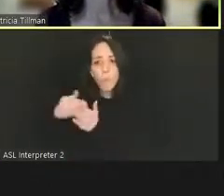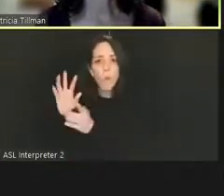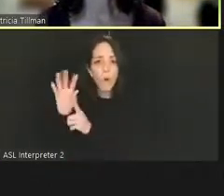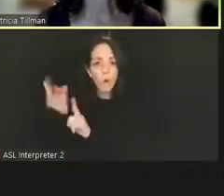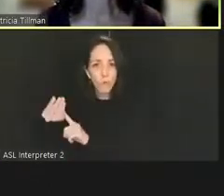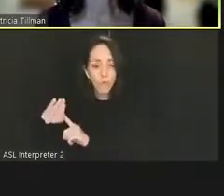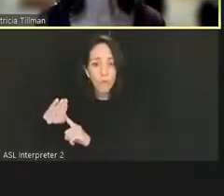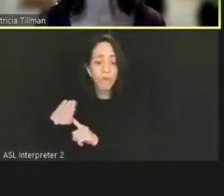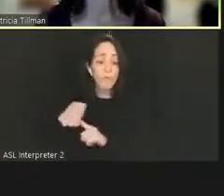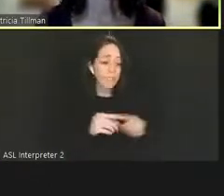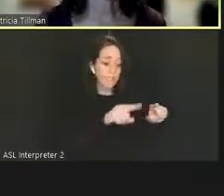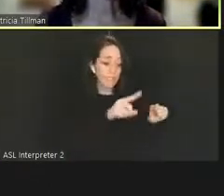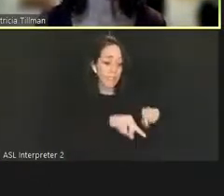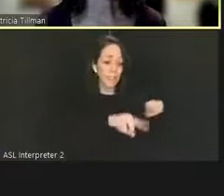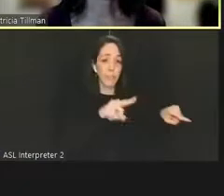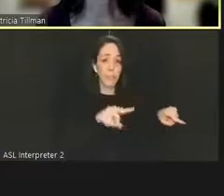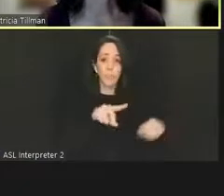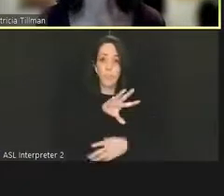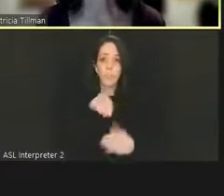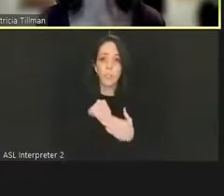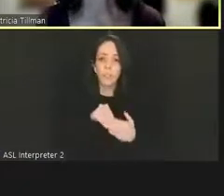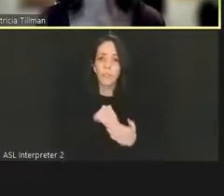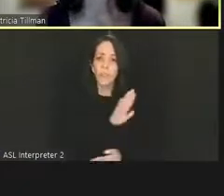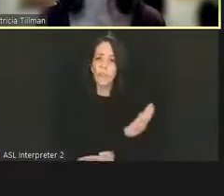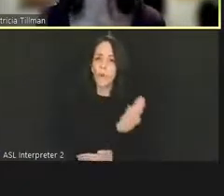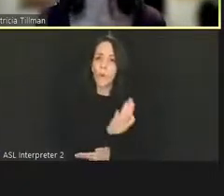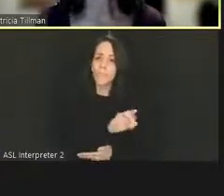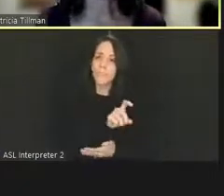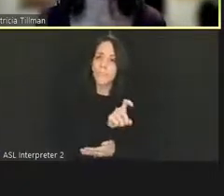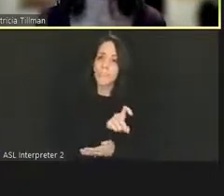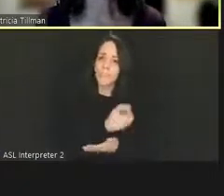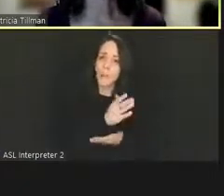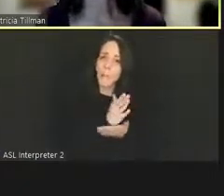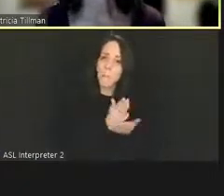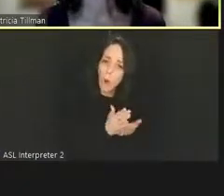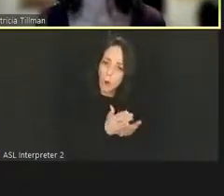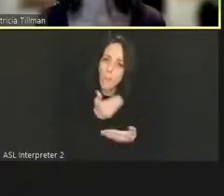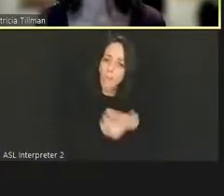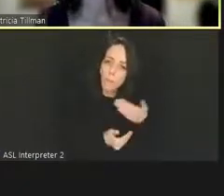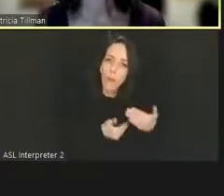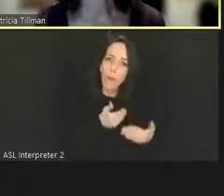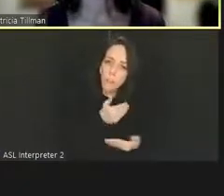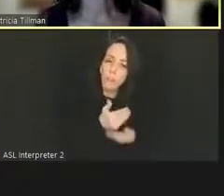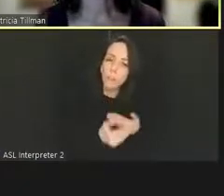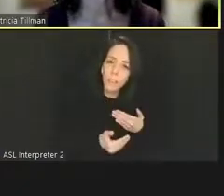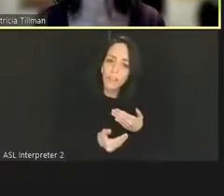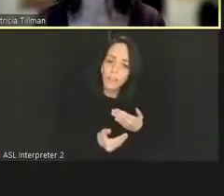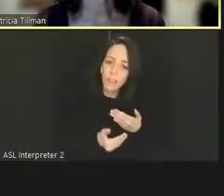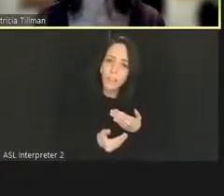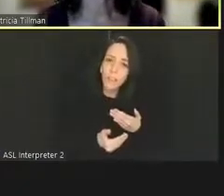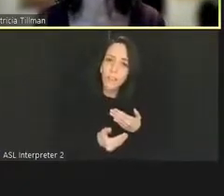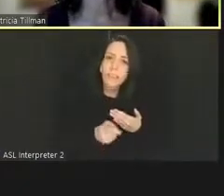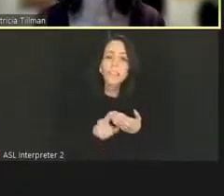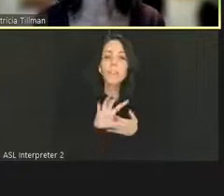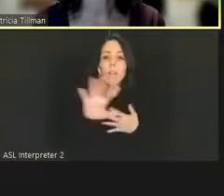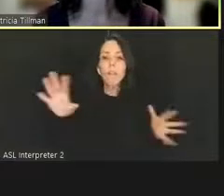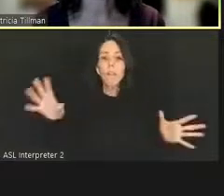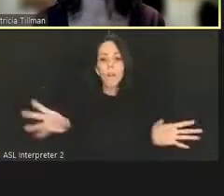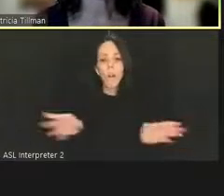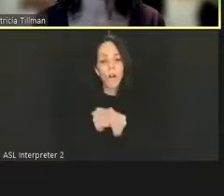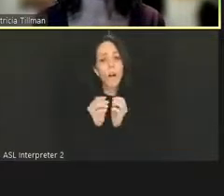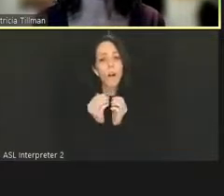and inclusion are necessary, but they are not enough to move us toward an